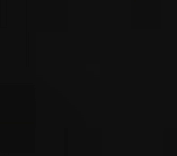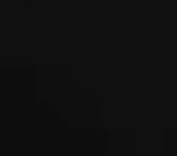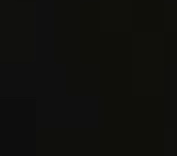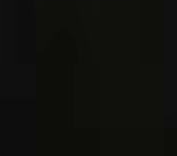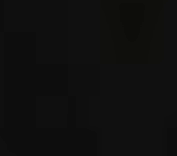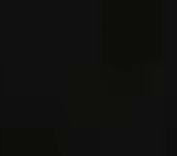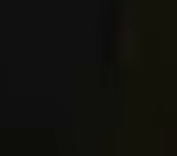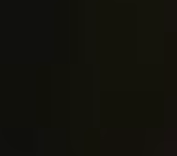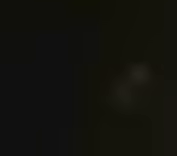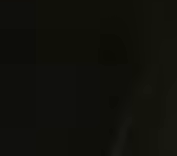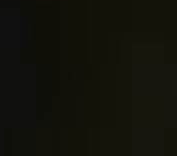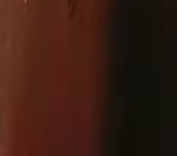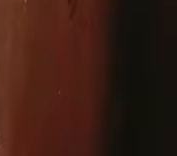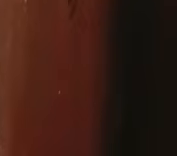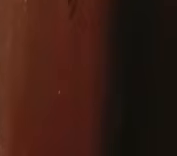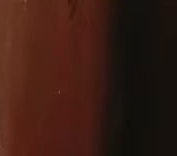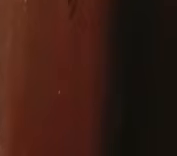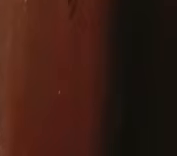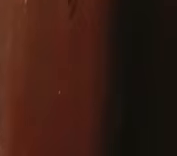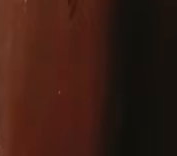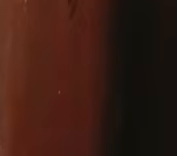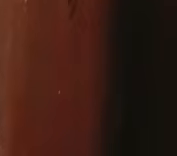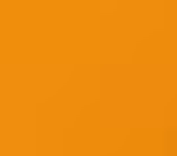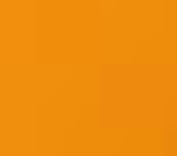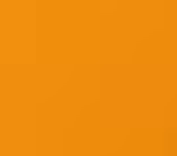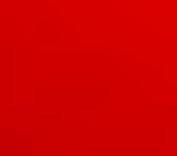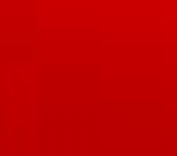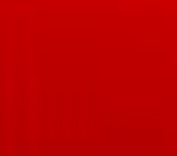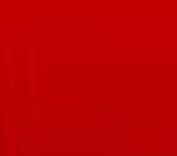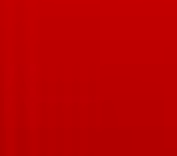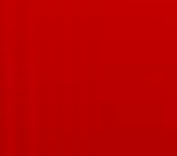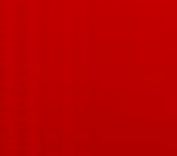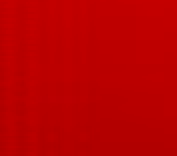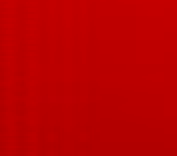Cindy, baby girl. Target itaepa.